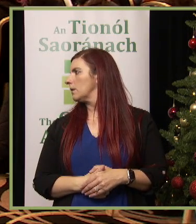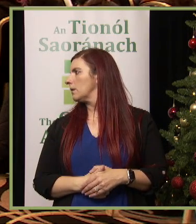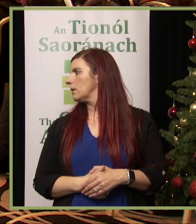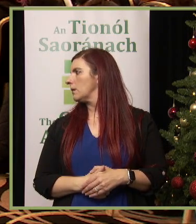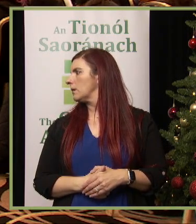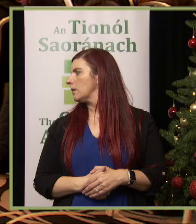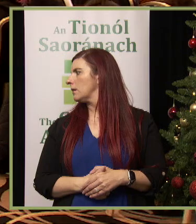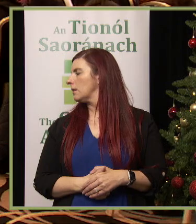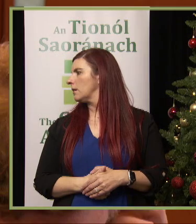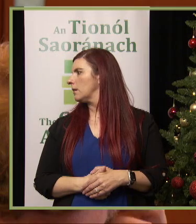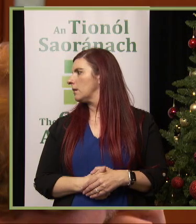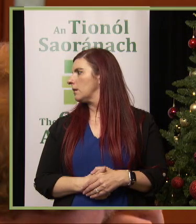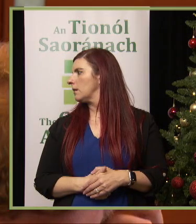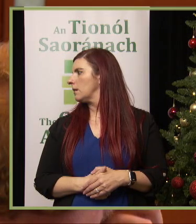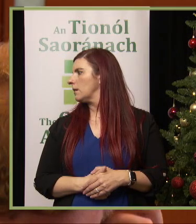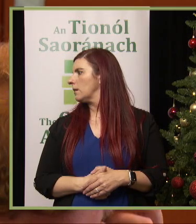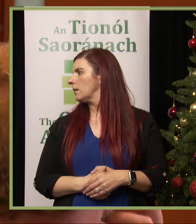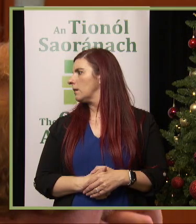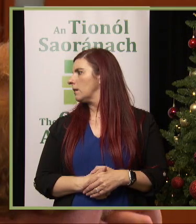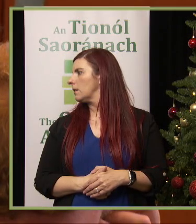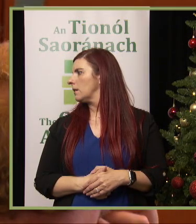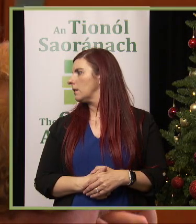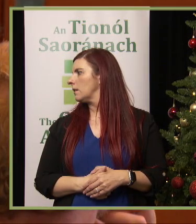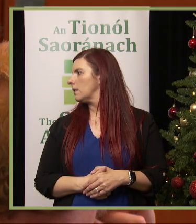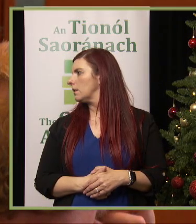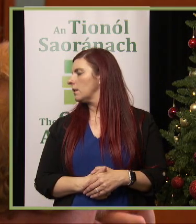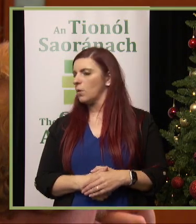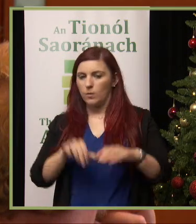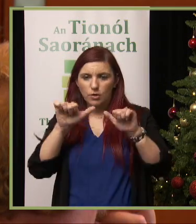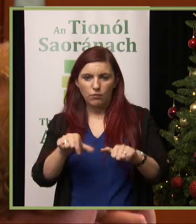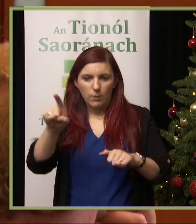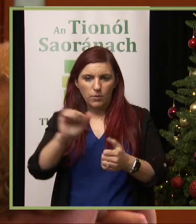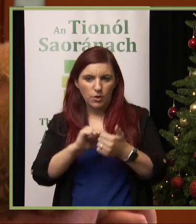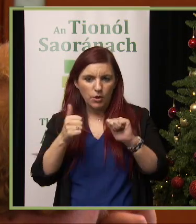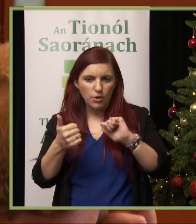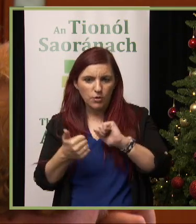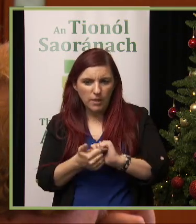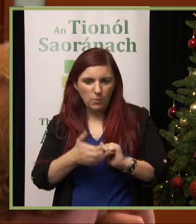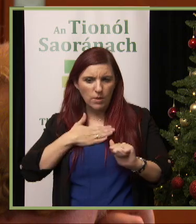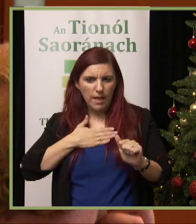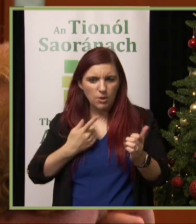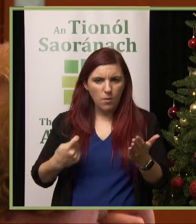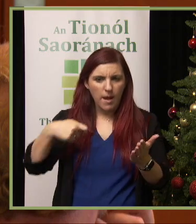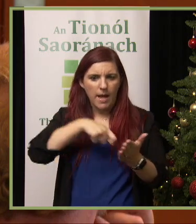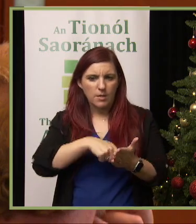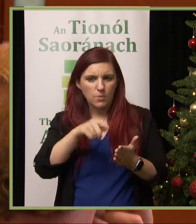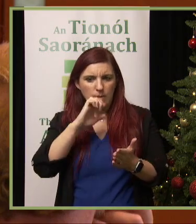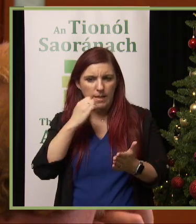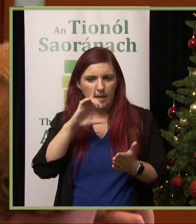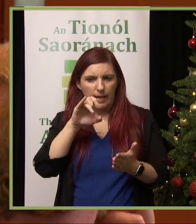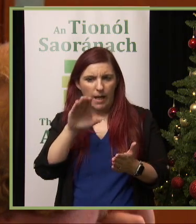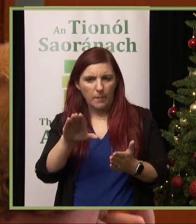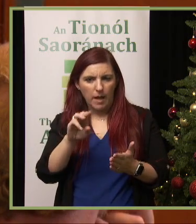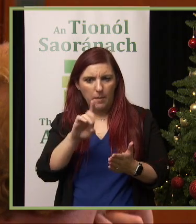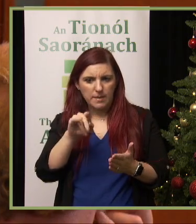Hiya, we just proposed to add, we agree with your change, we're happy with that, but we just would like to add, you said chemical pesticides, we'd